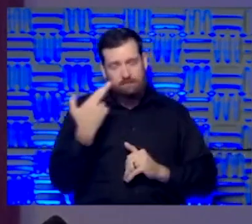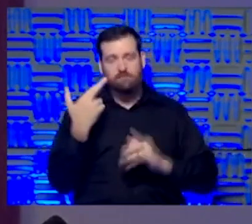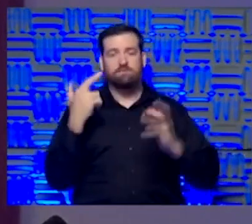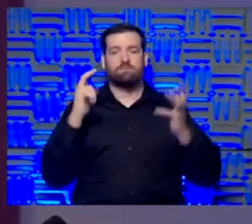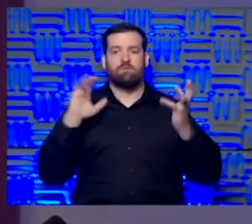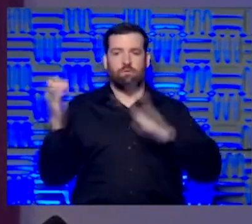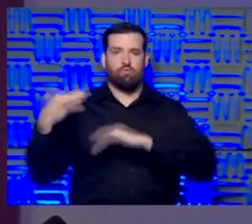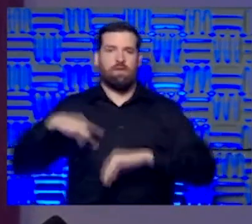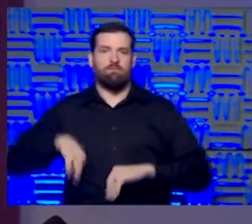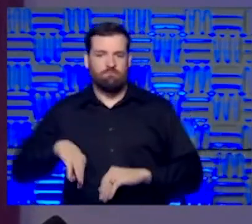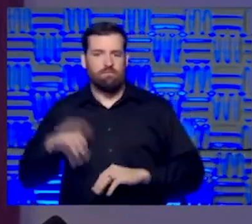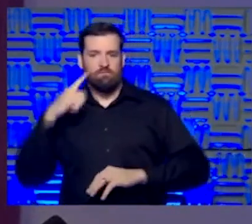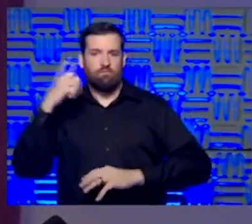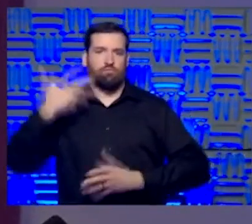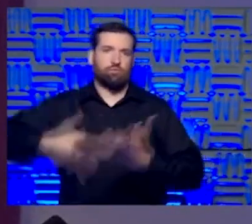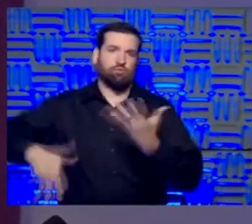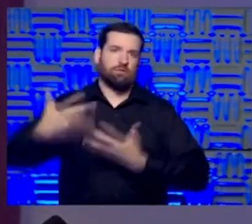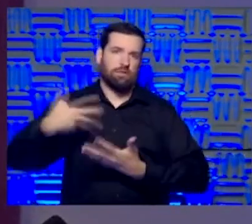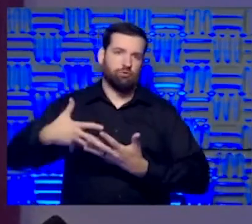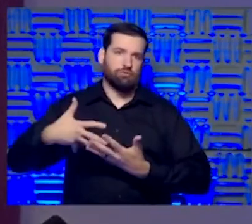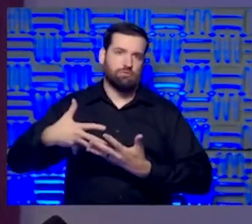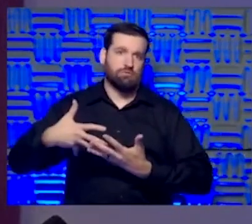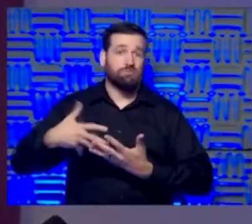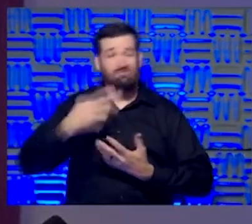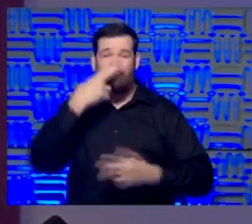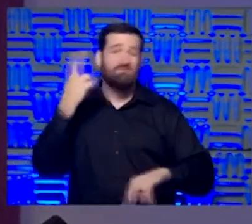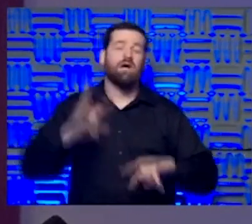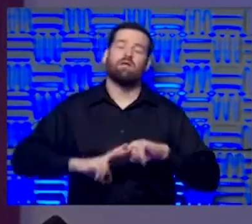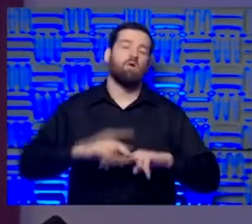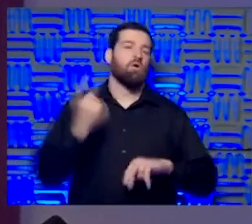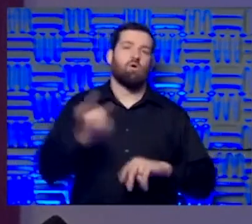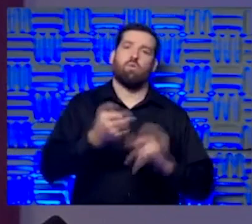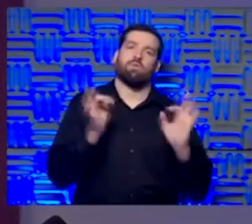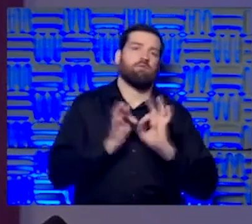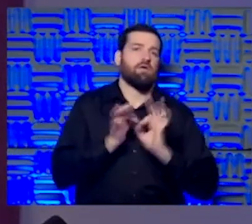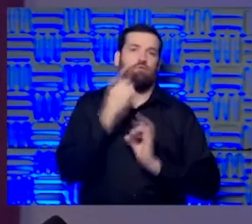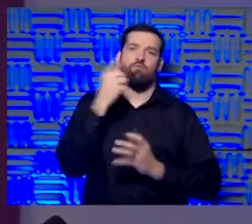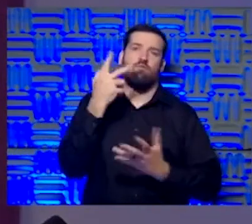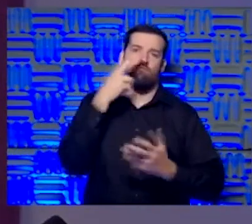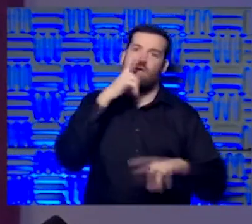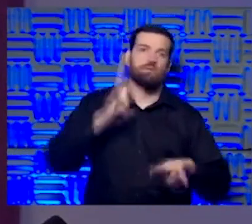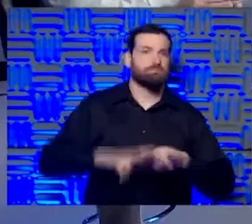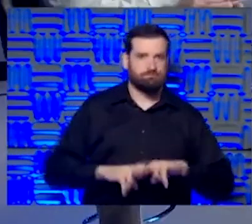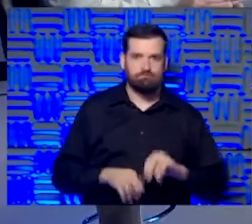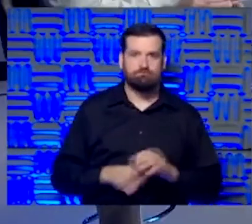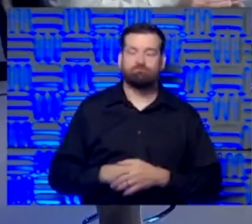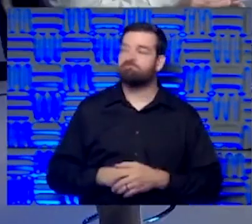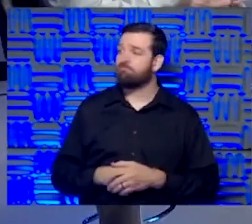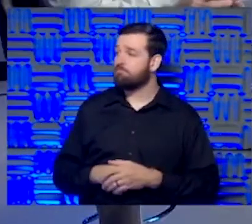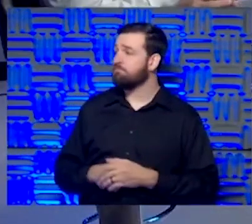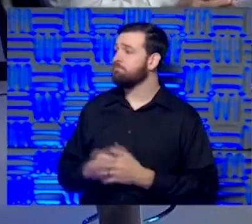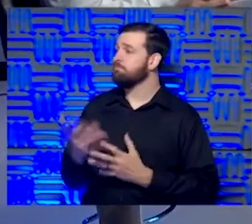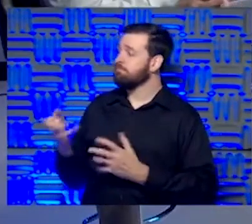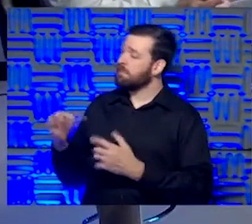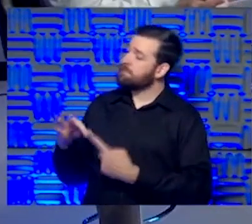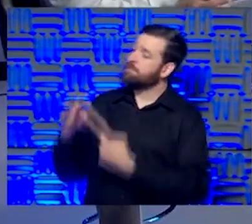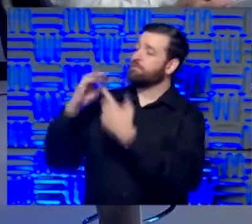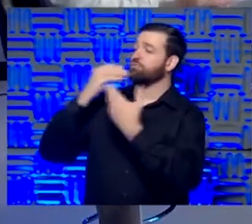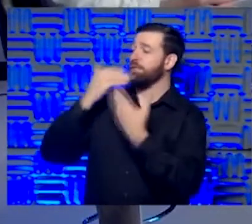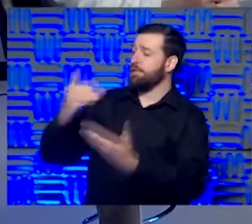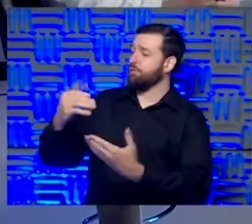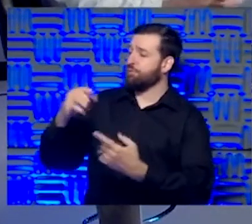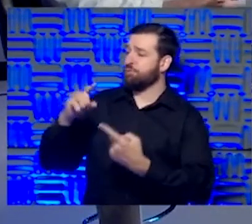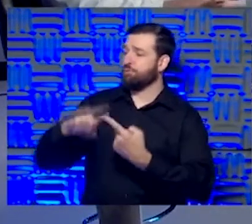the benefits of the socialization and just having fun. There's always value to just having fun. I want to say a special thank you